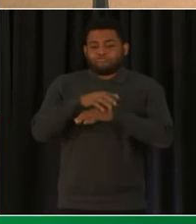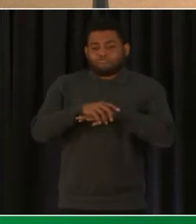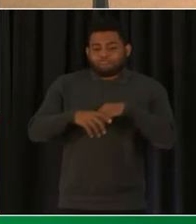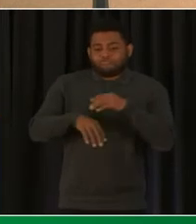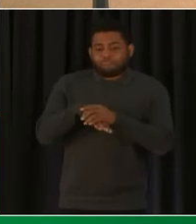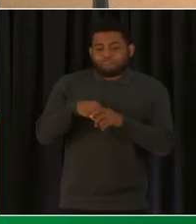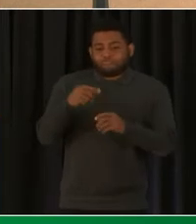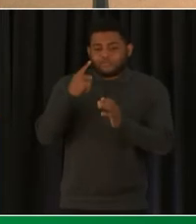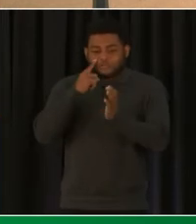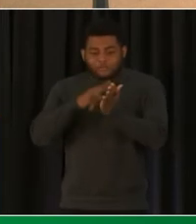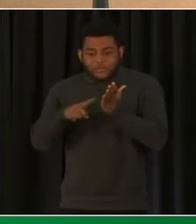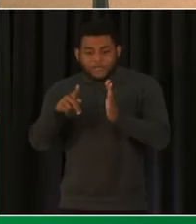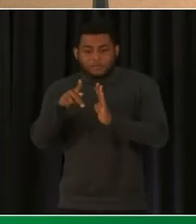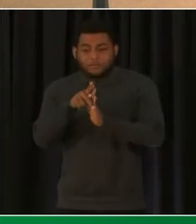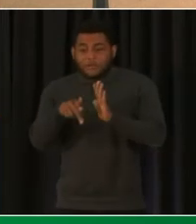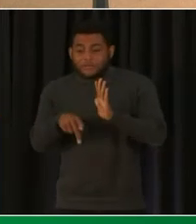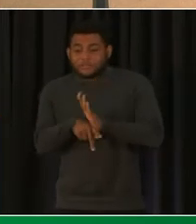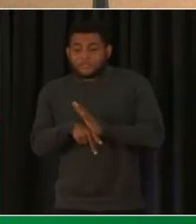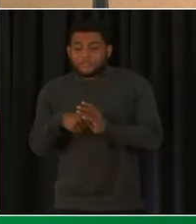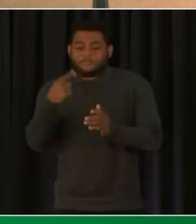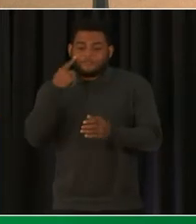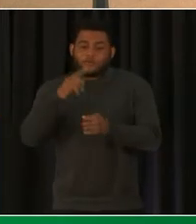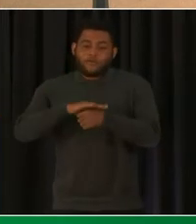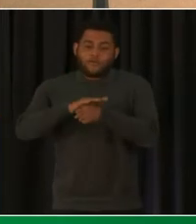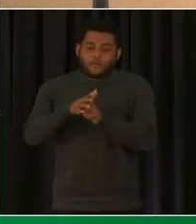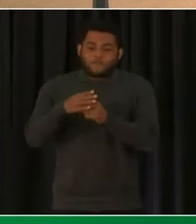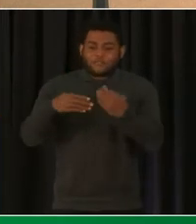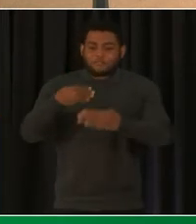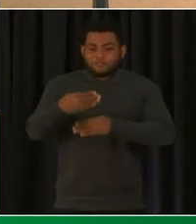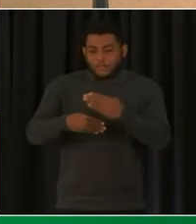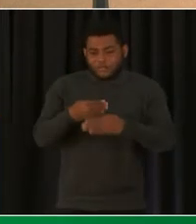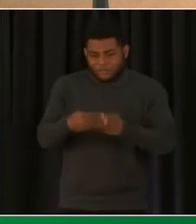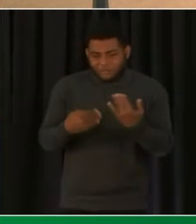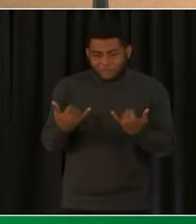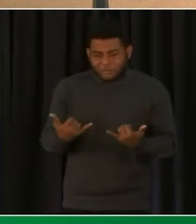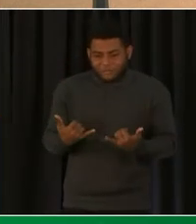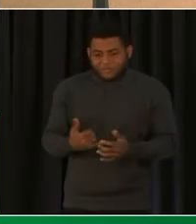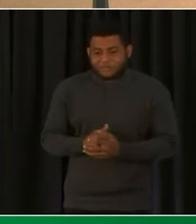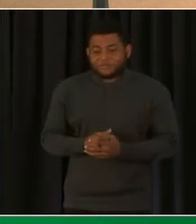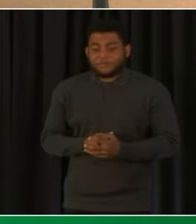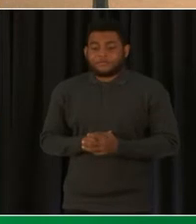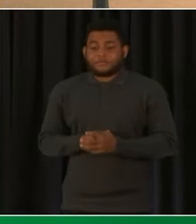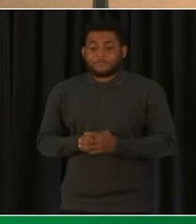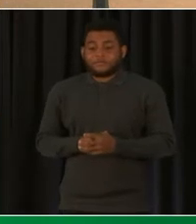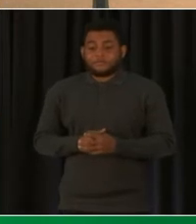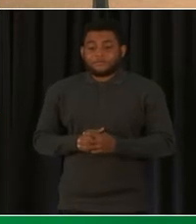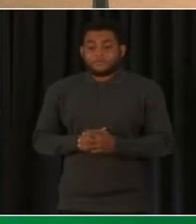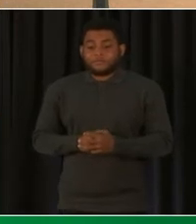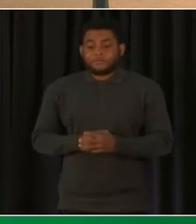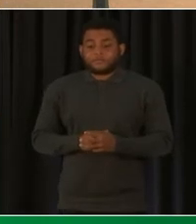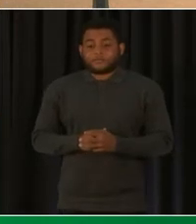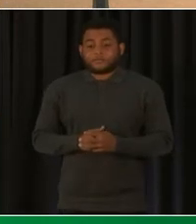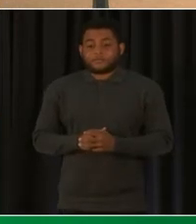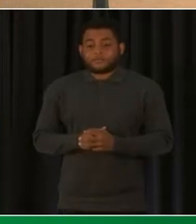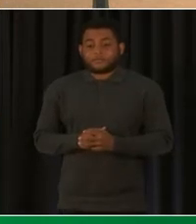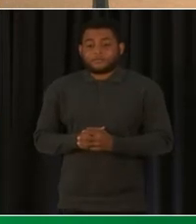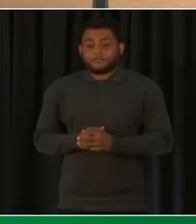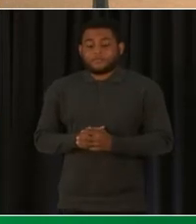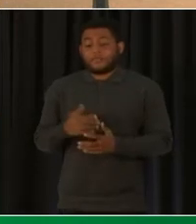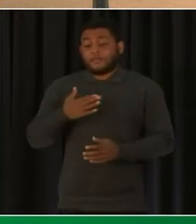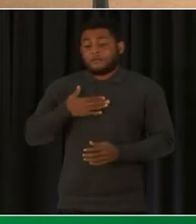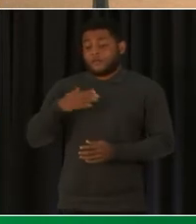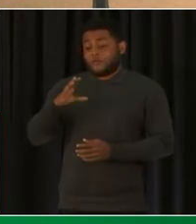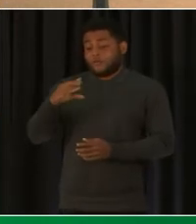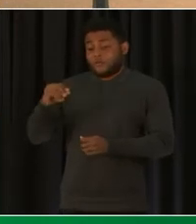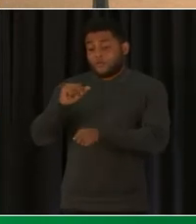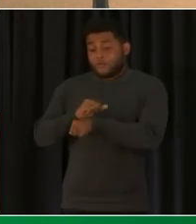and processes during this time. Today, I have a few of our colleagues that will help with this discussion. I am pleased to announce that we